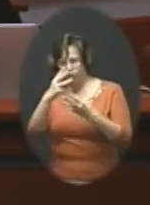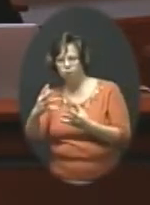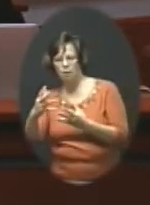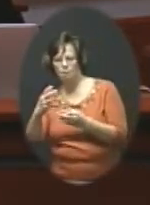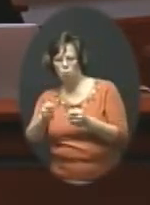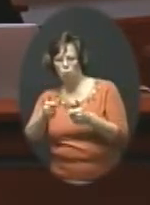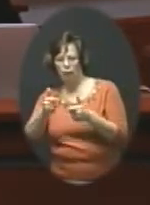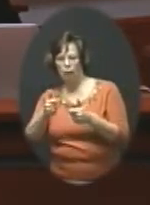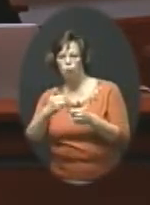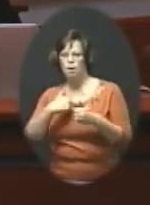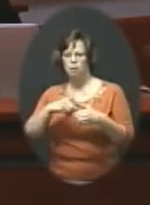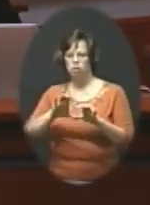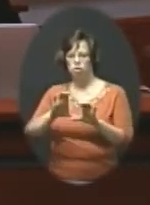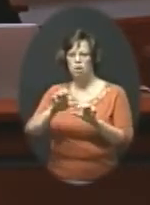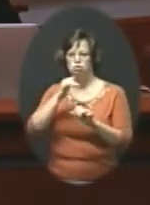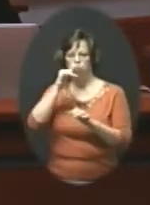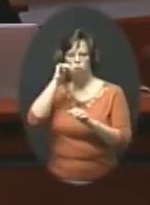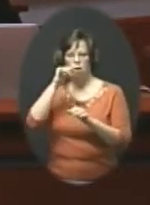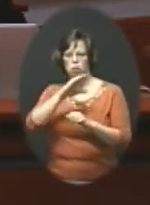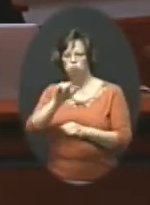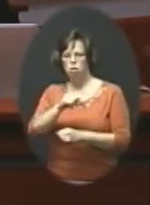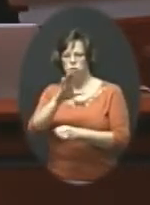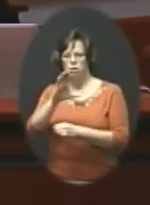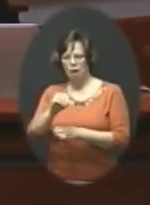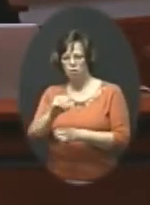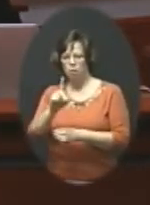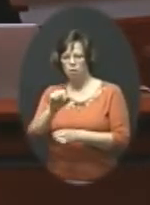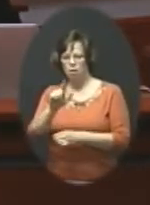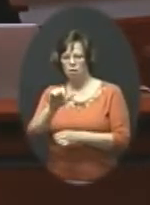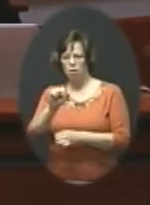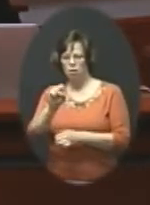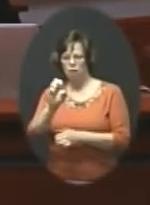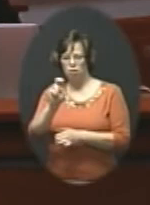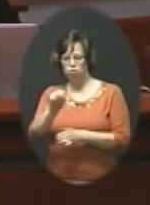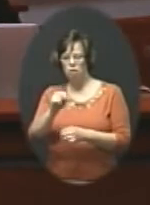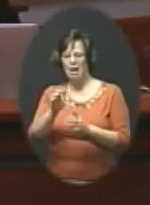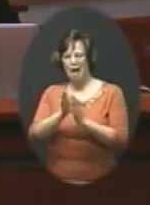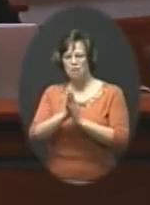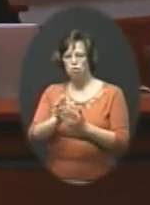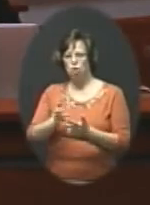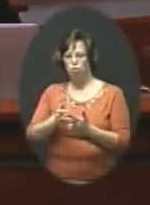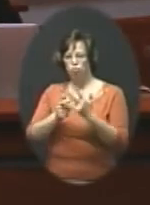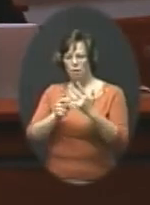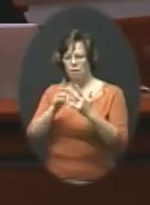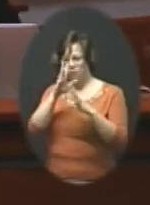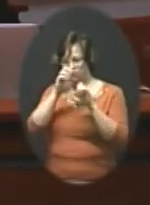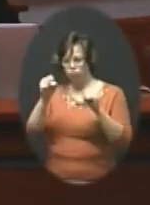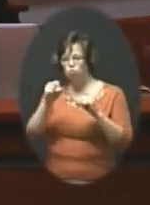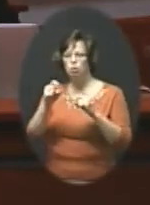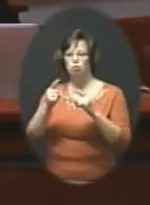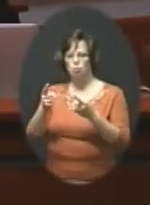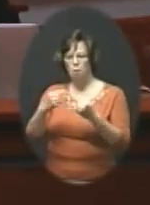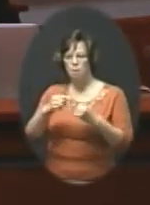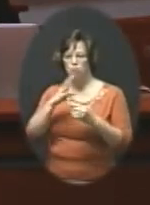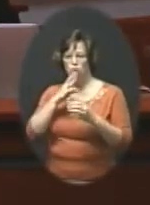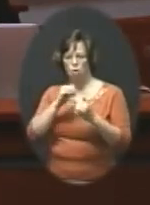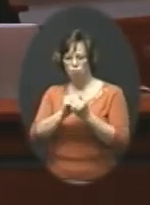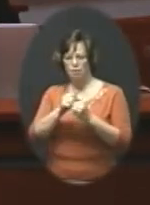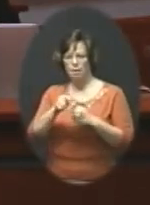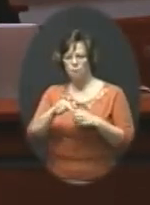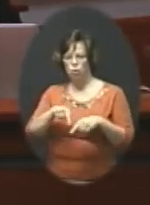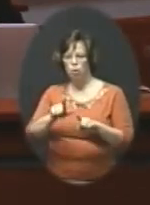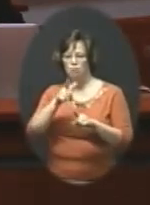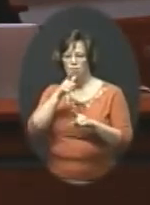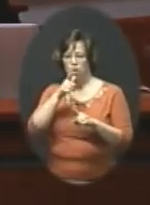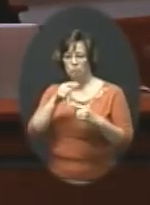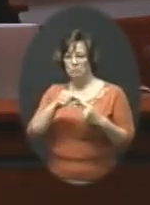away. We had the chance yesterday, the Johnson County delegation asked three of the superintendents to come over and speak to them over lunch hour. A